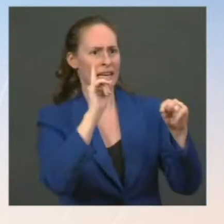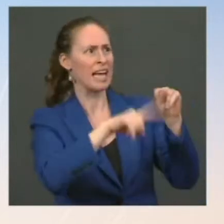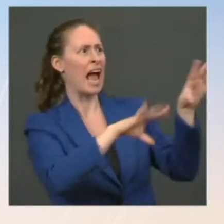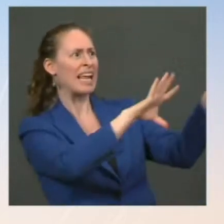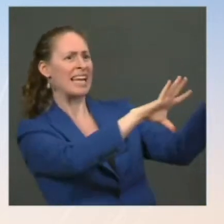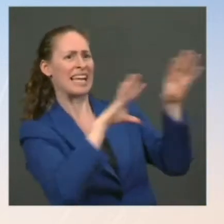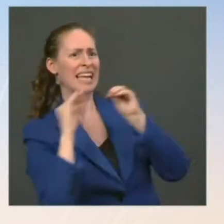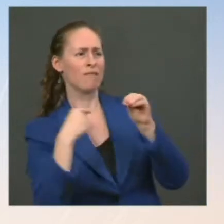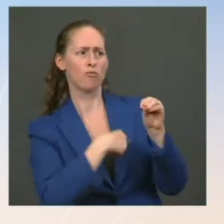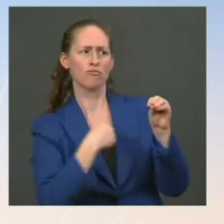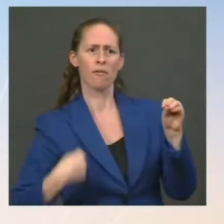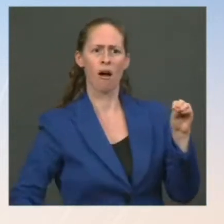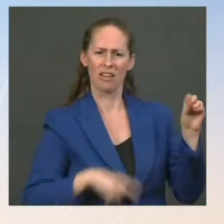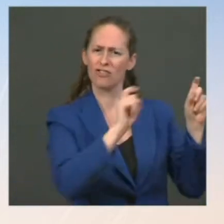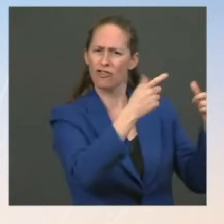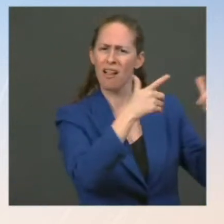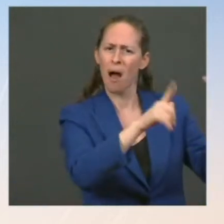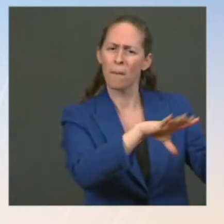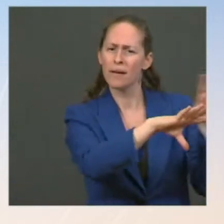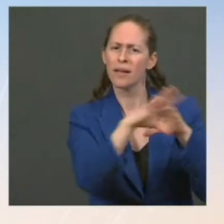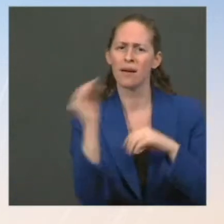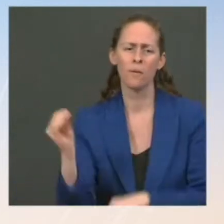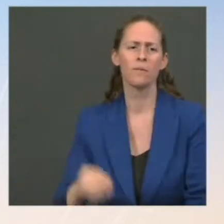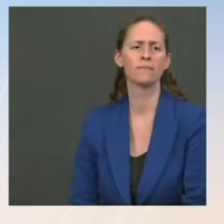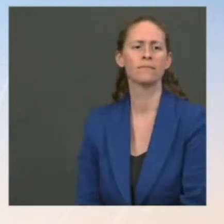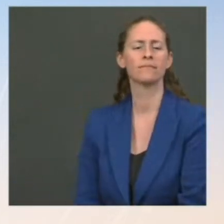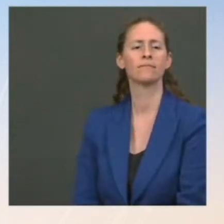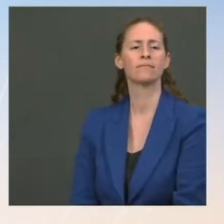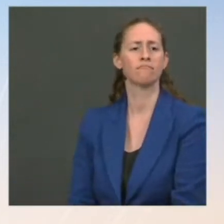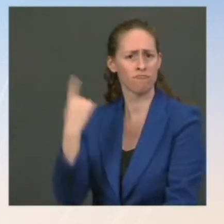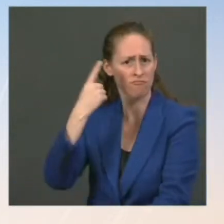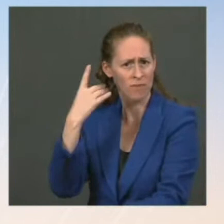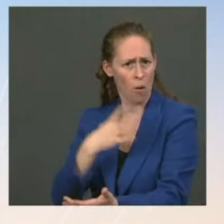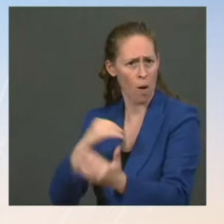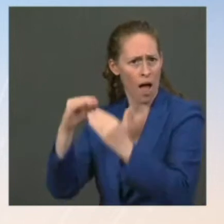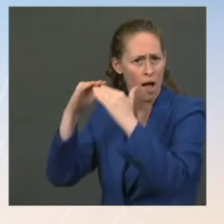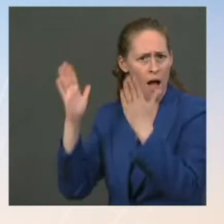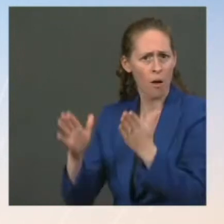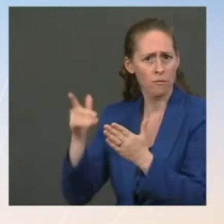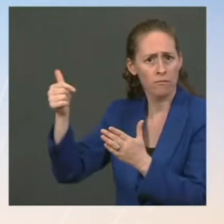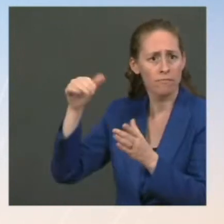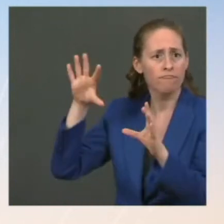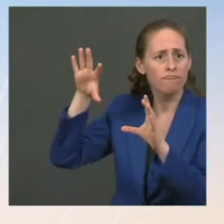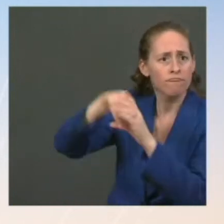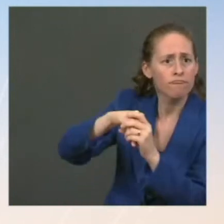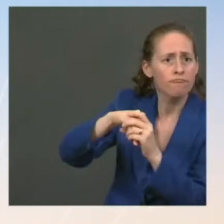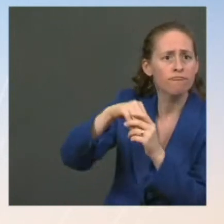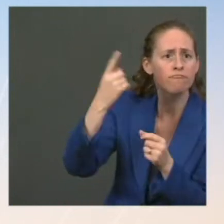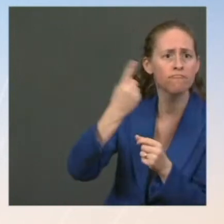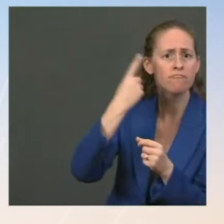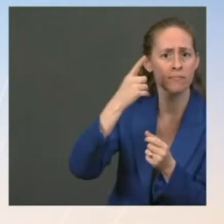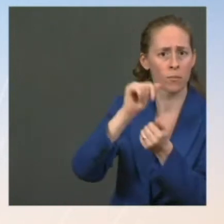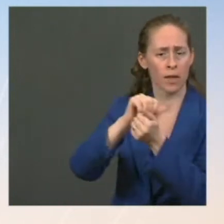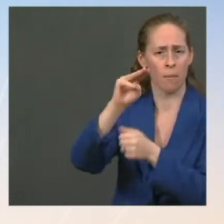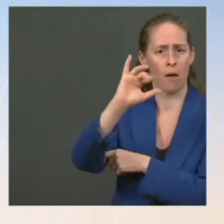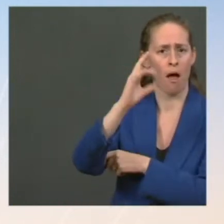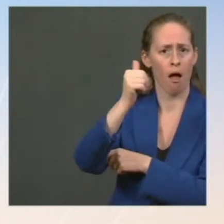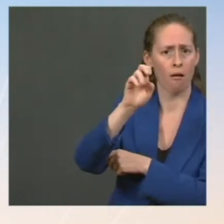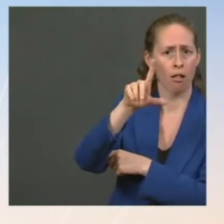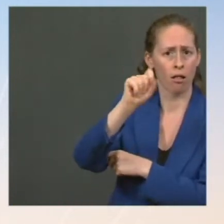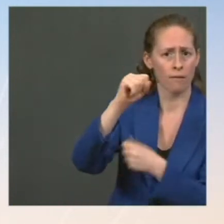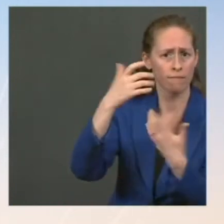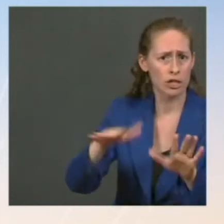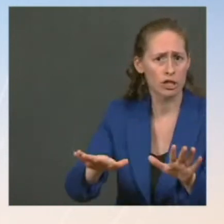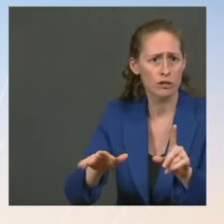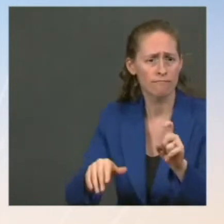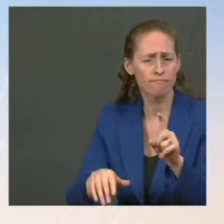So was the White House involved in the freeing of the two Michaels? We make the case consistently at every level,